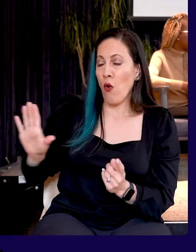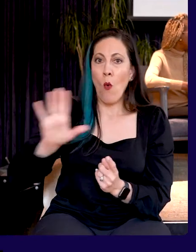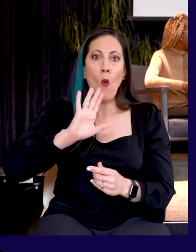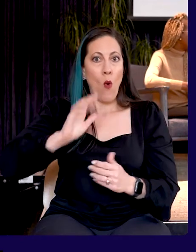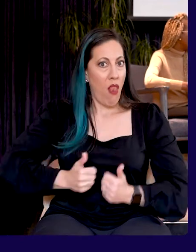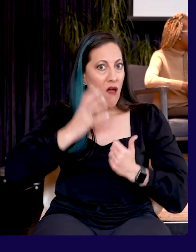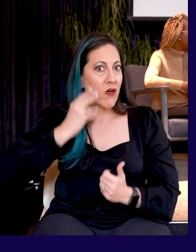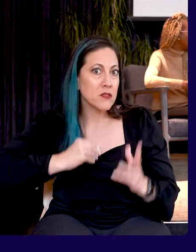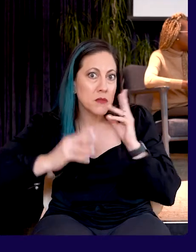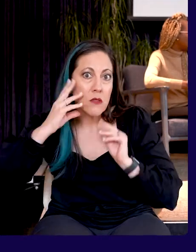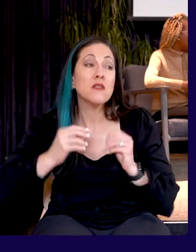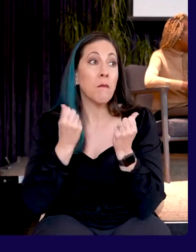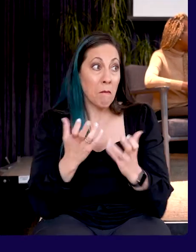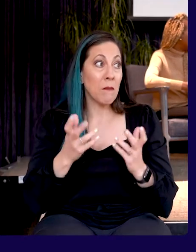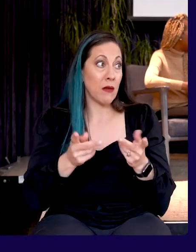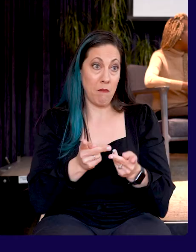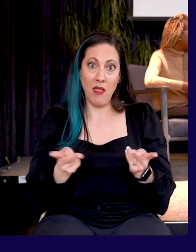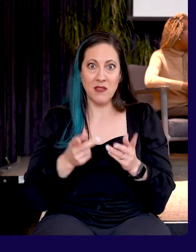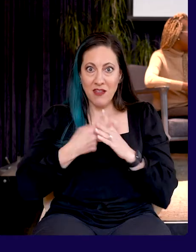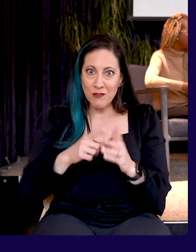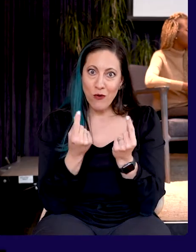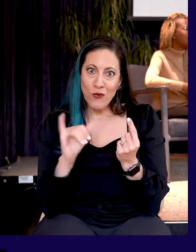a lot of workplaces have begun to do, especially I feel like in